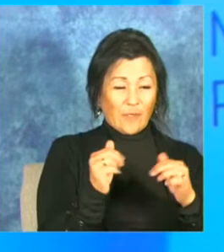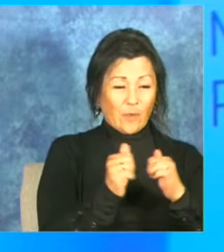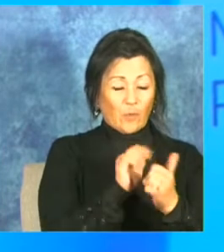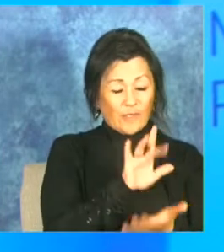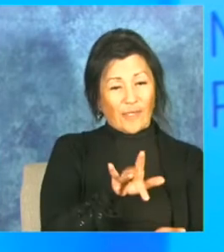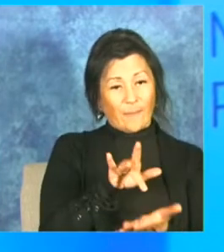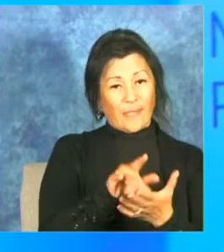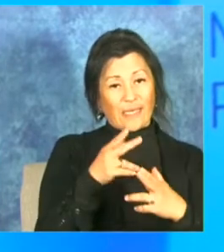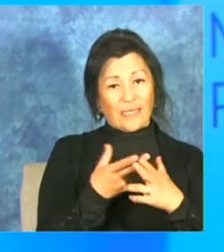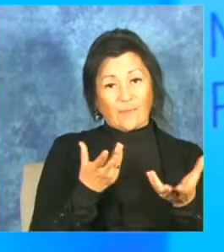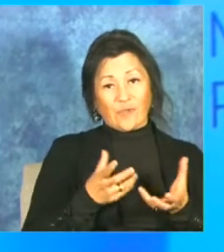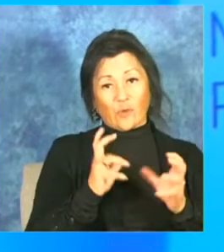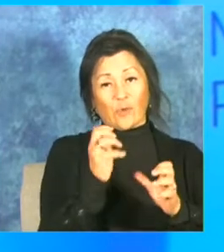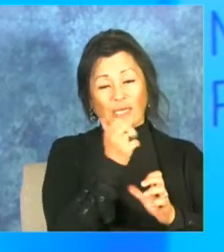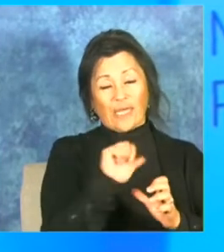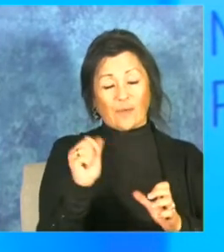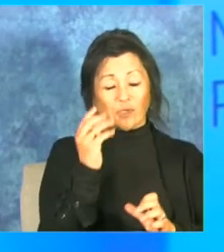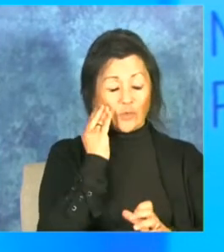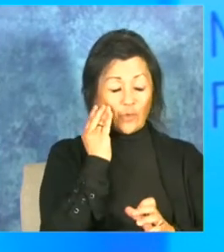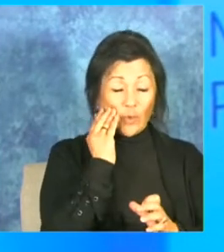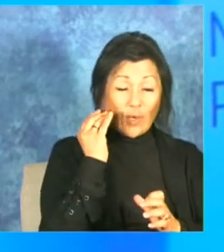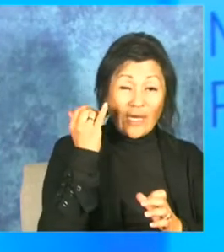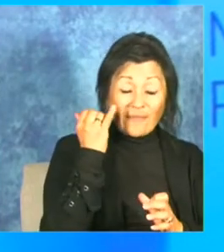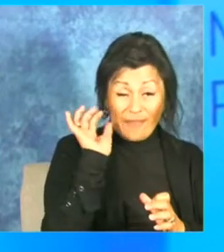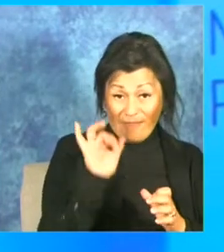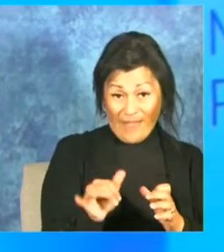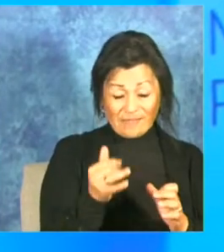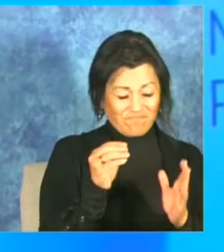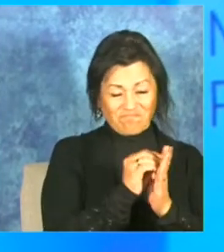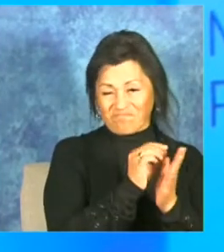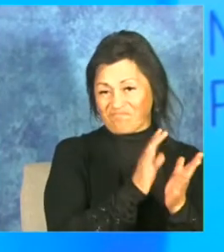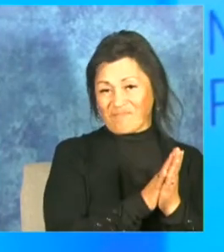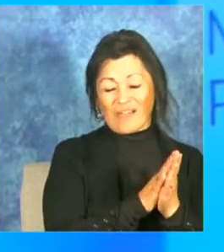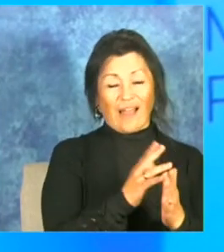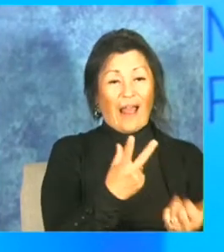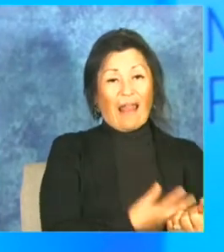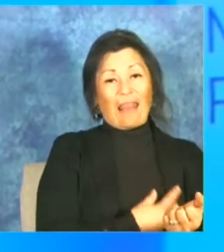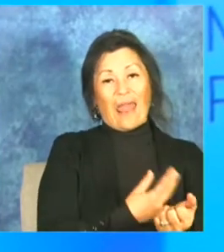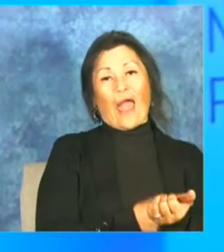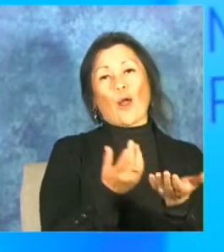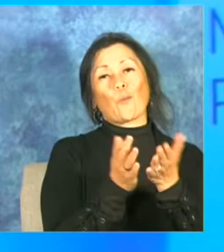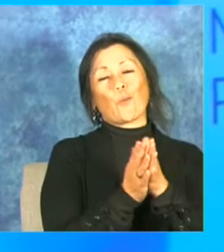middle name you don't want anybody to know, it's in the Lamb's Book of Life.